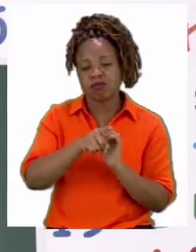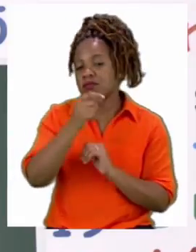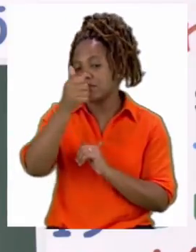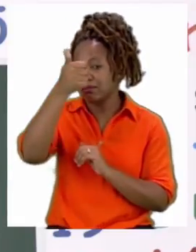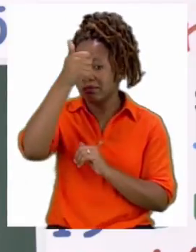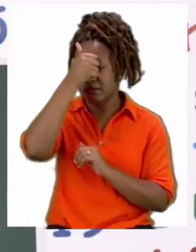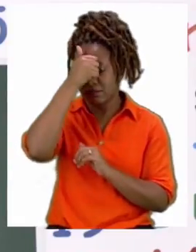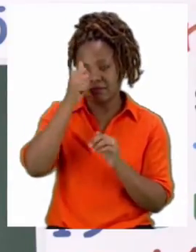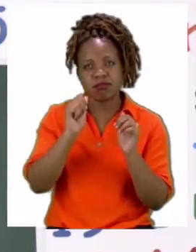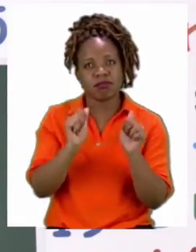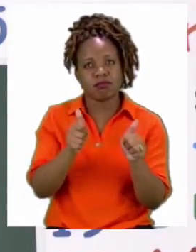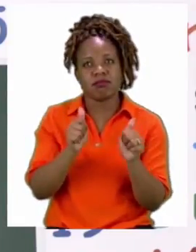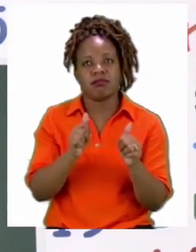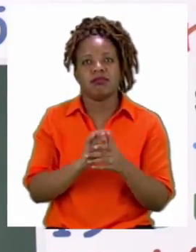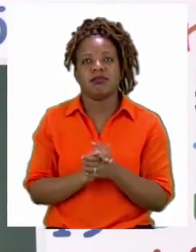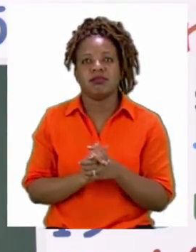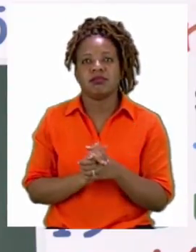125. So let us write down